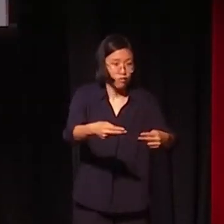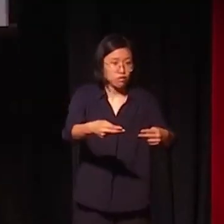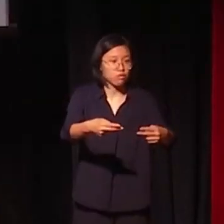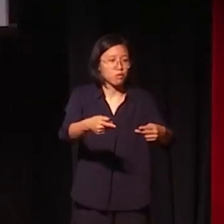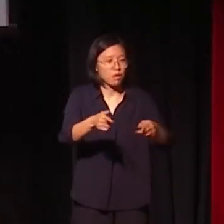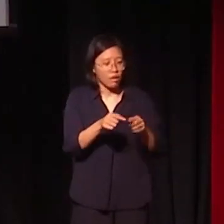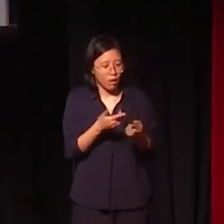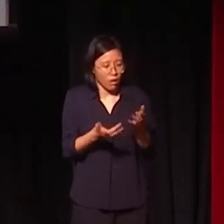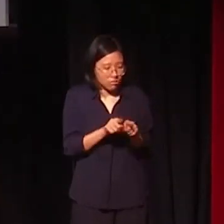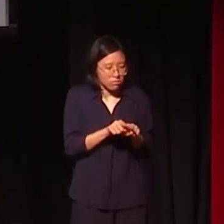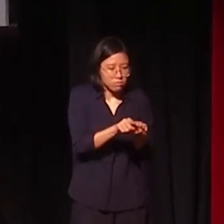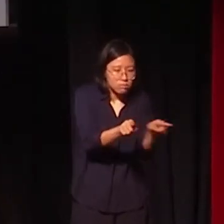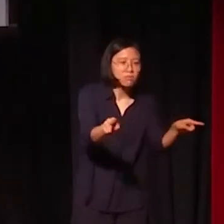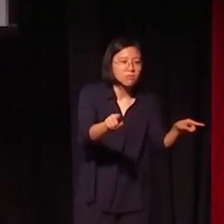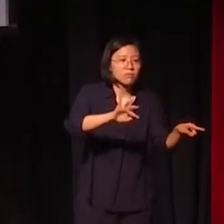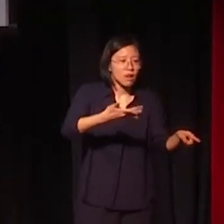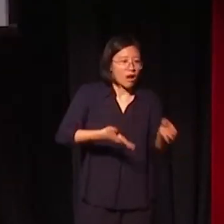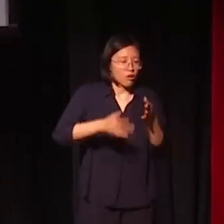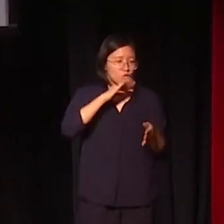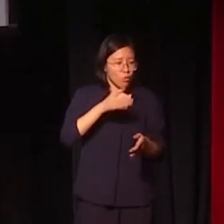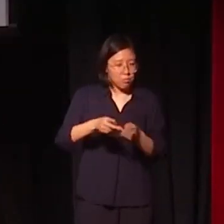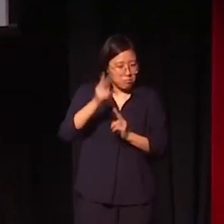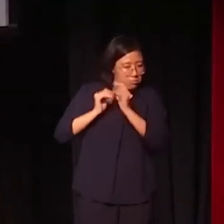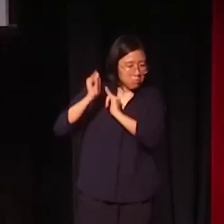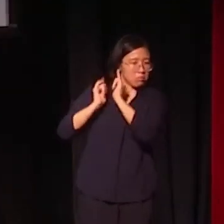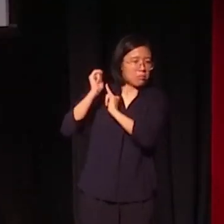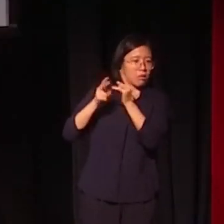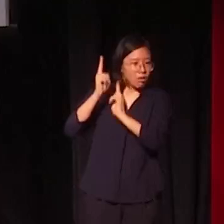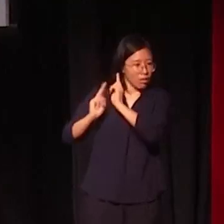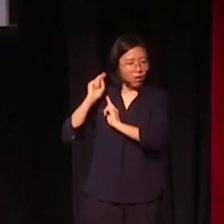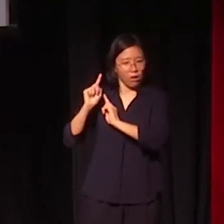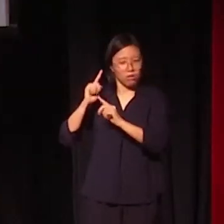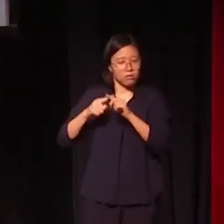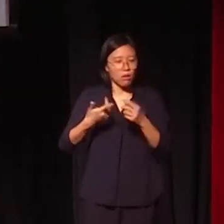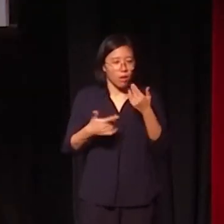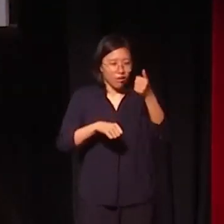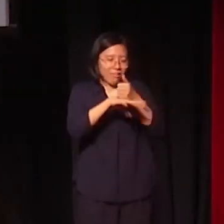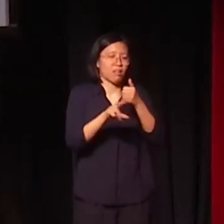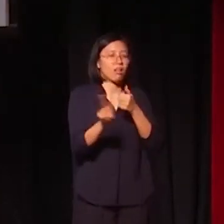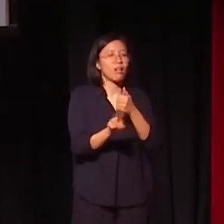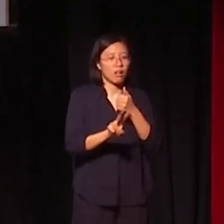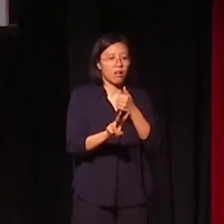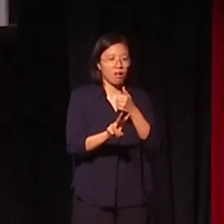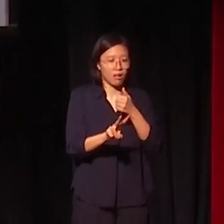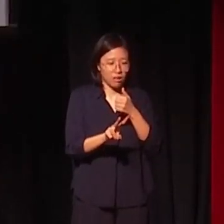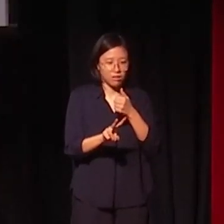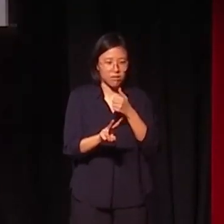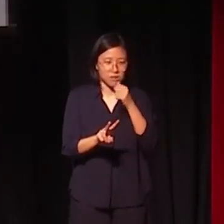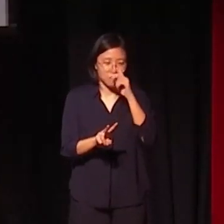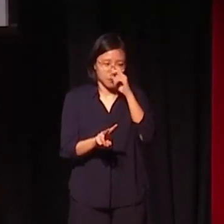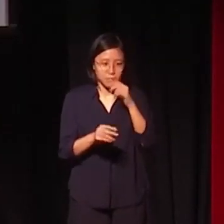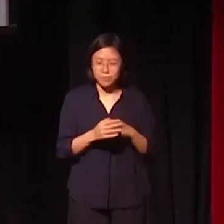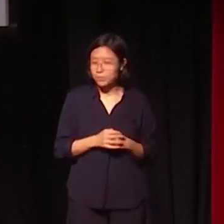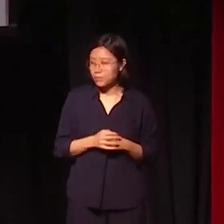actually trace the histories back to those root sign languages, if you like. So there's